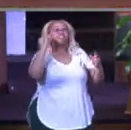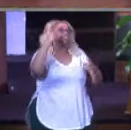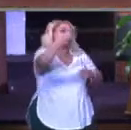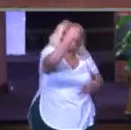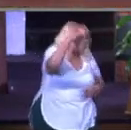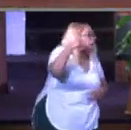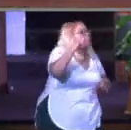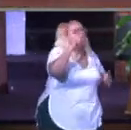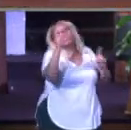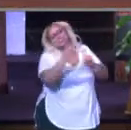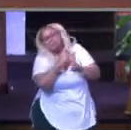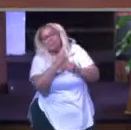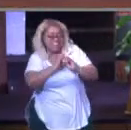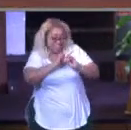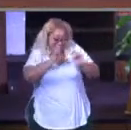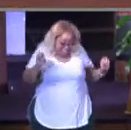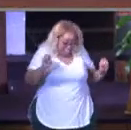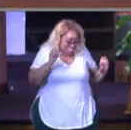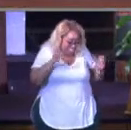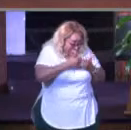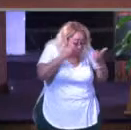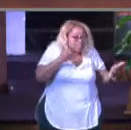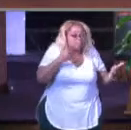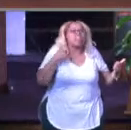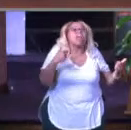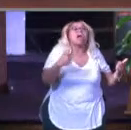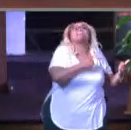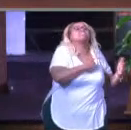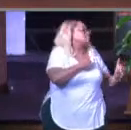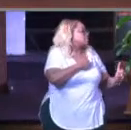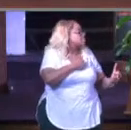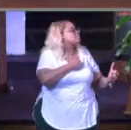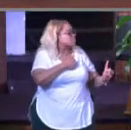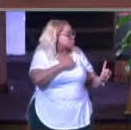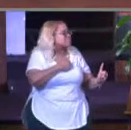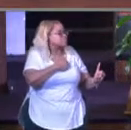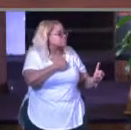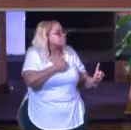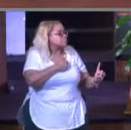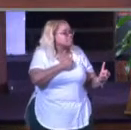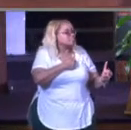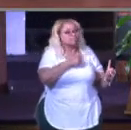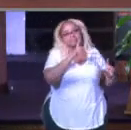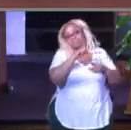trauma, not the abuse, nothing can separate.